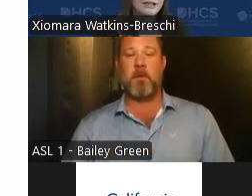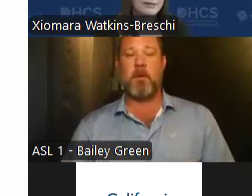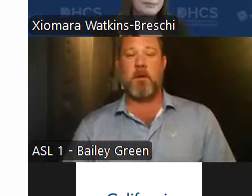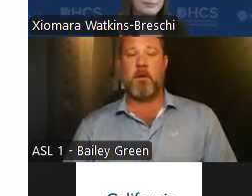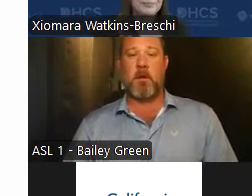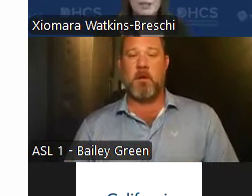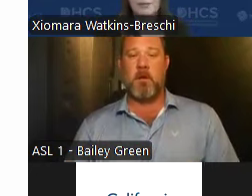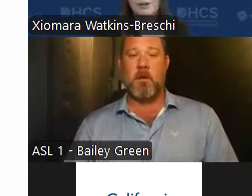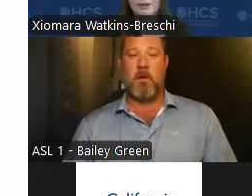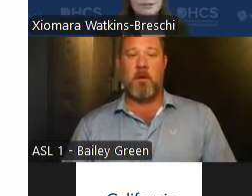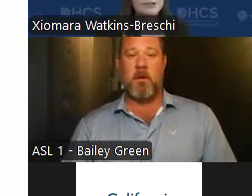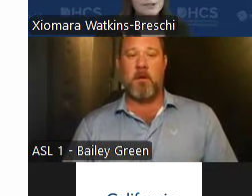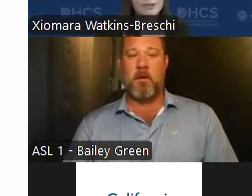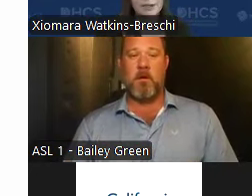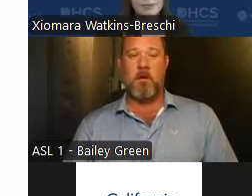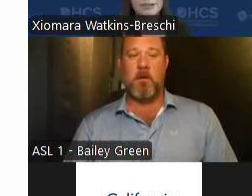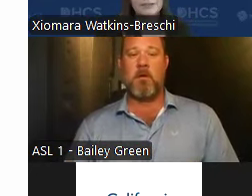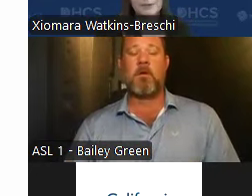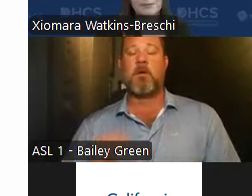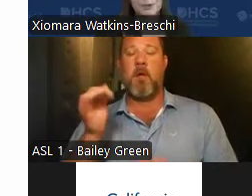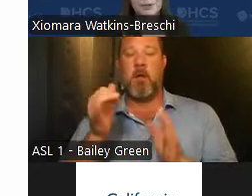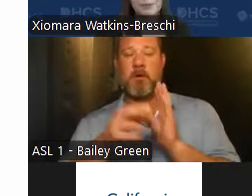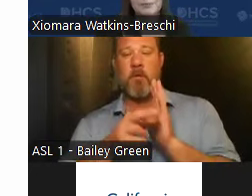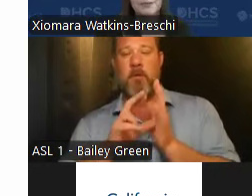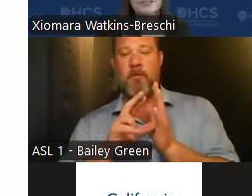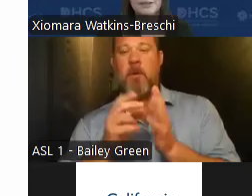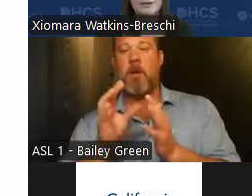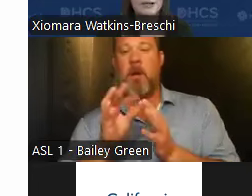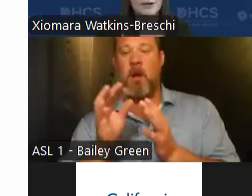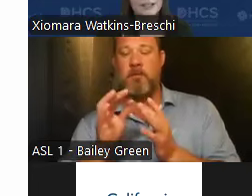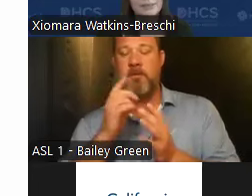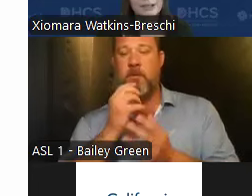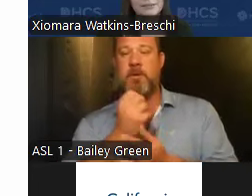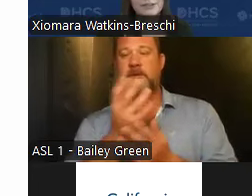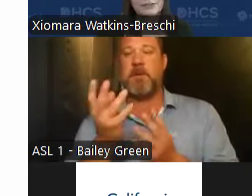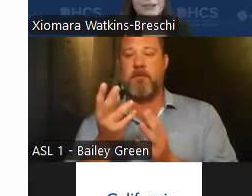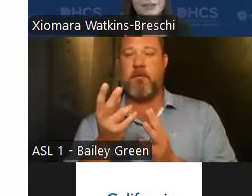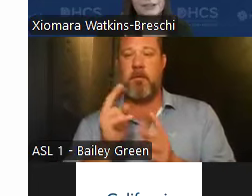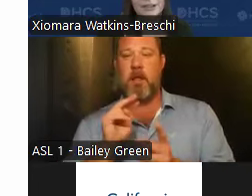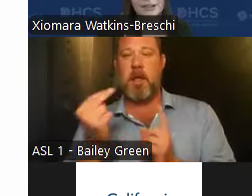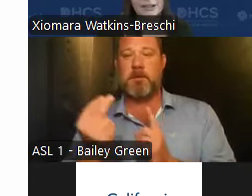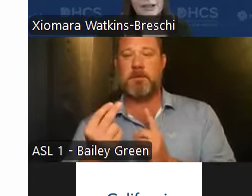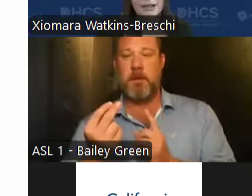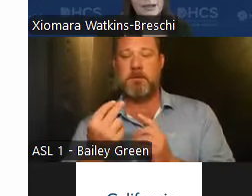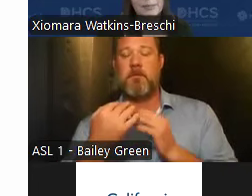finally, we are also reviewing options from the work group for several other aspects of the